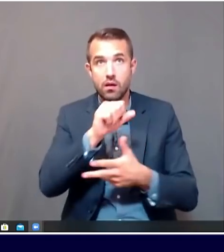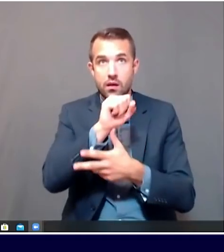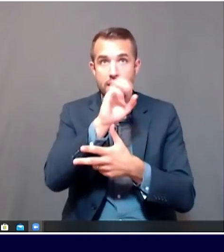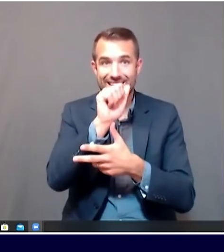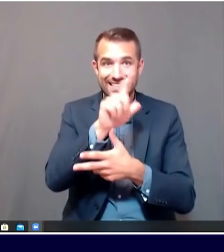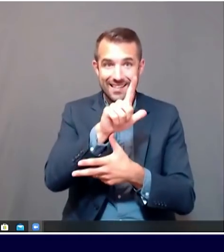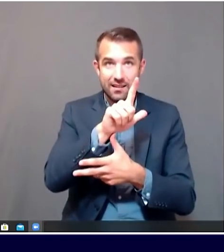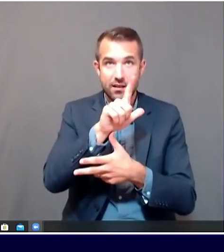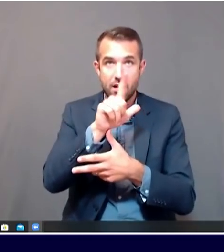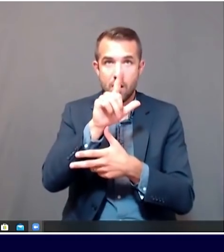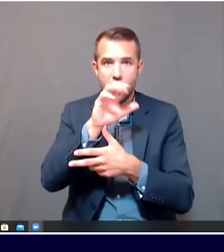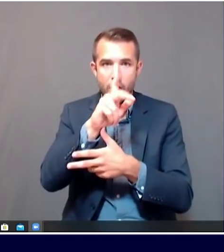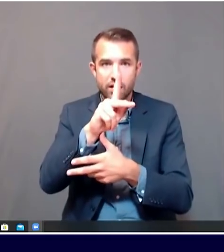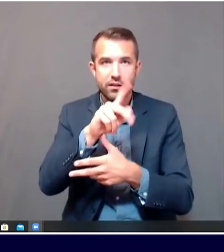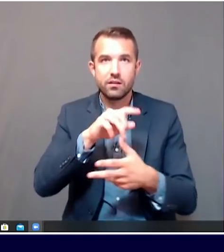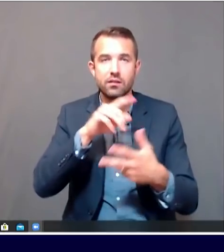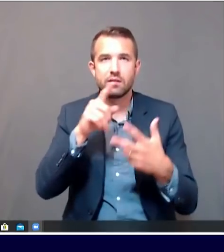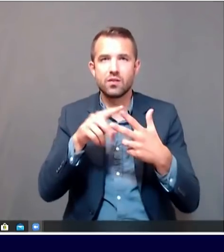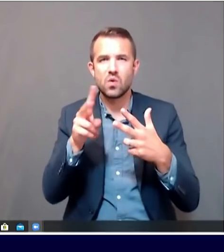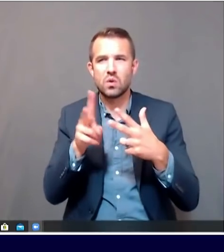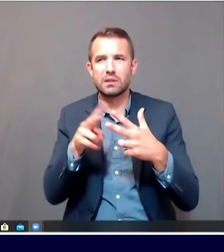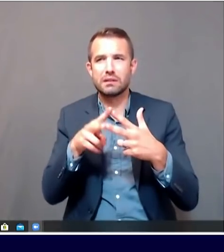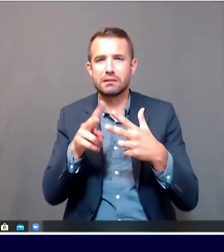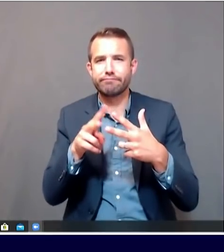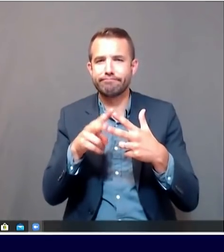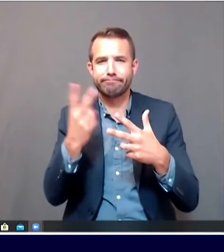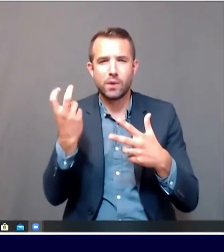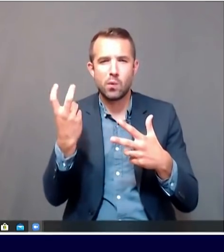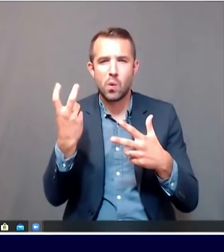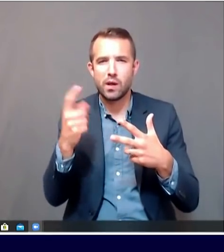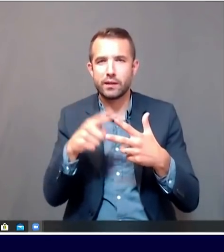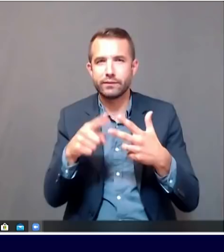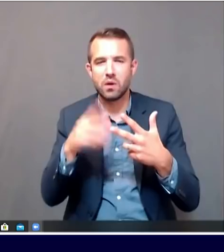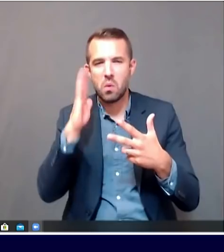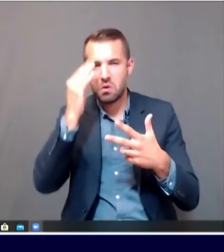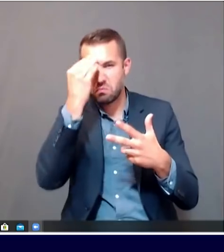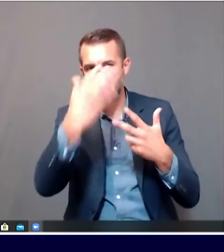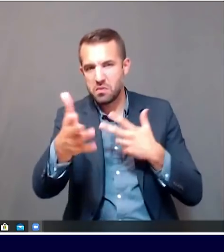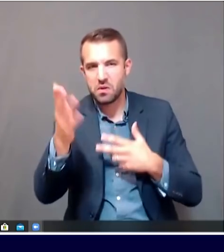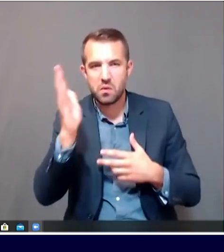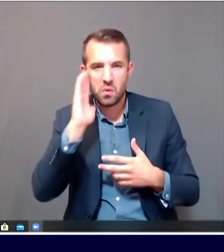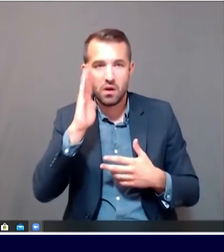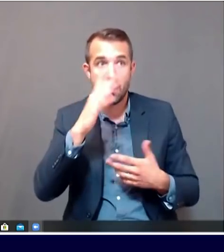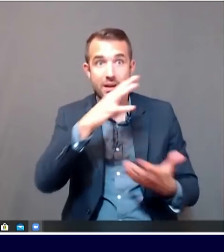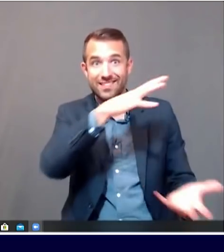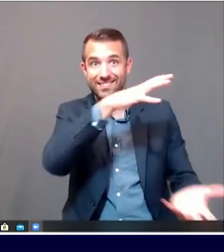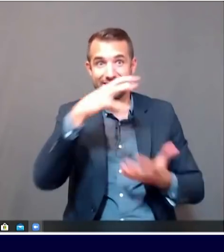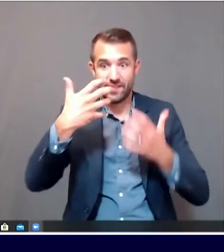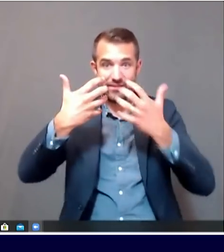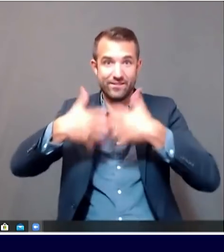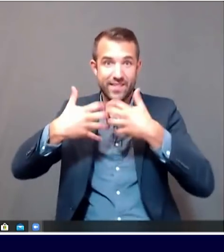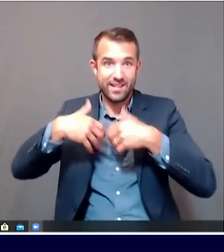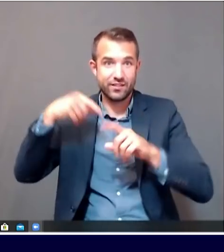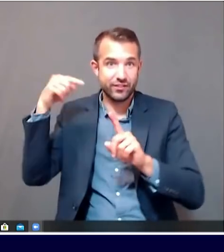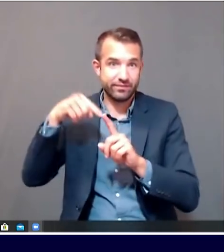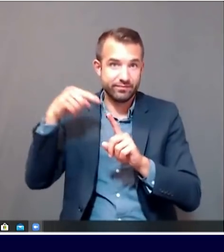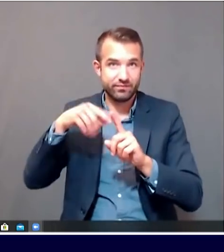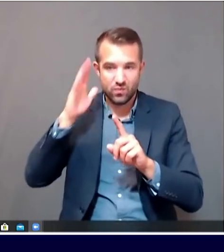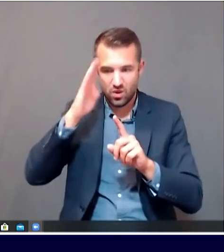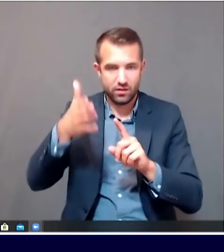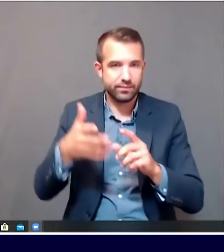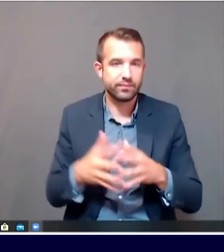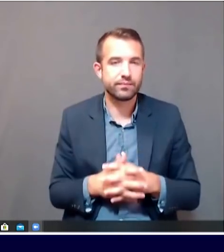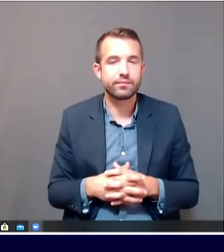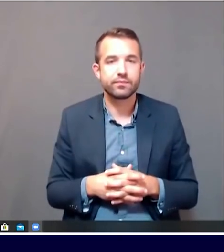others across the state that would be receiving these machines. Some of the important considerations here